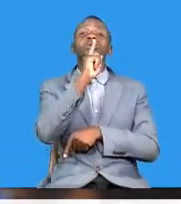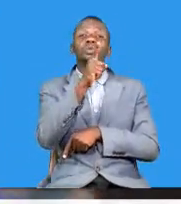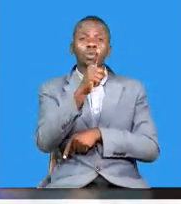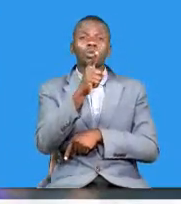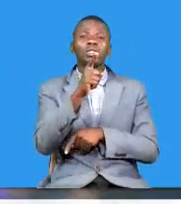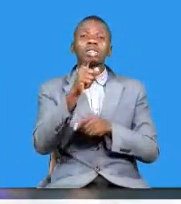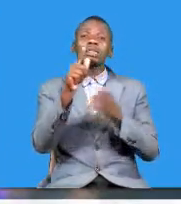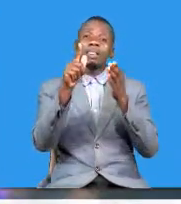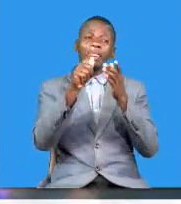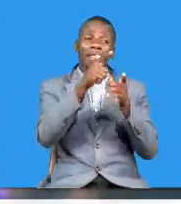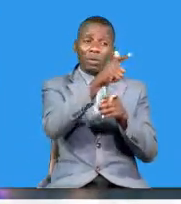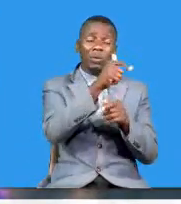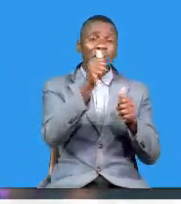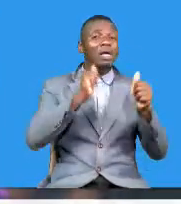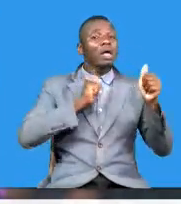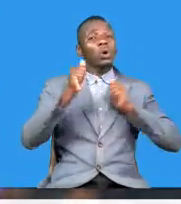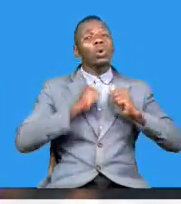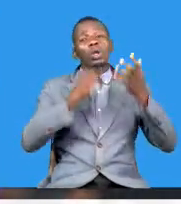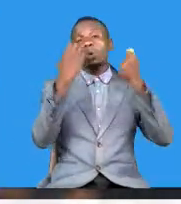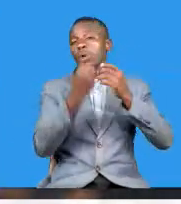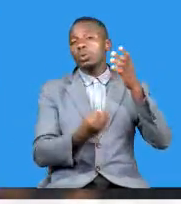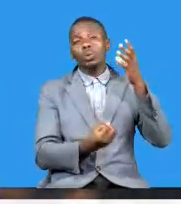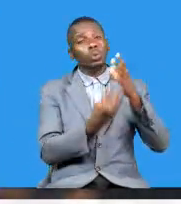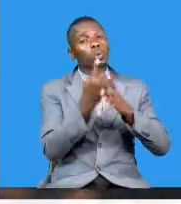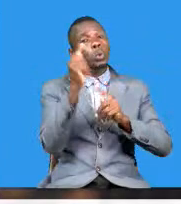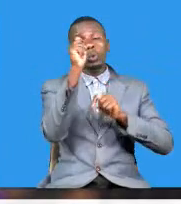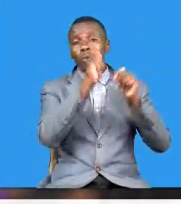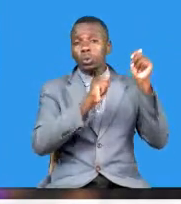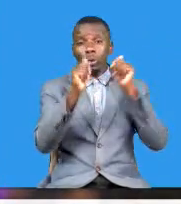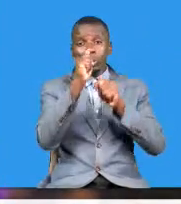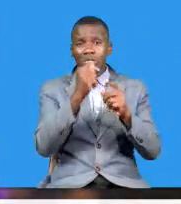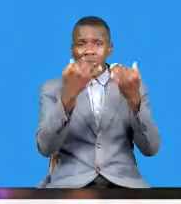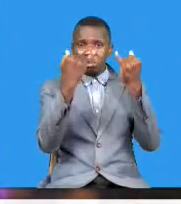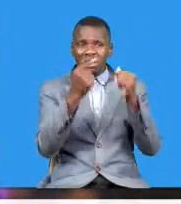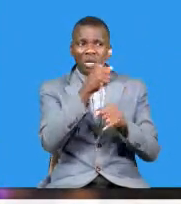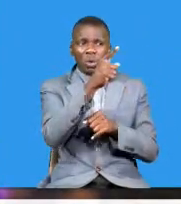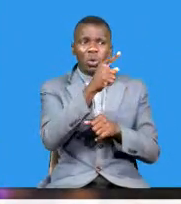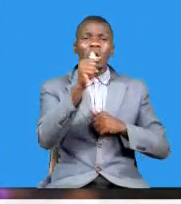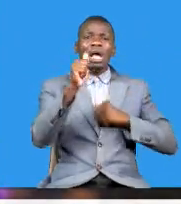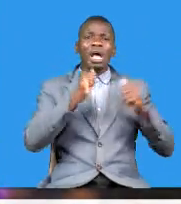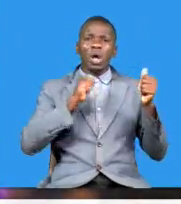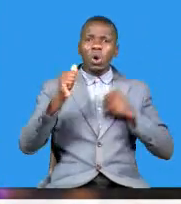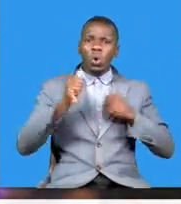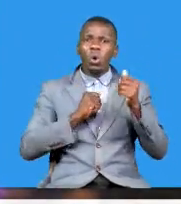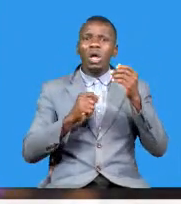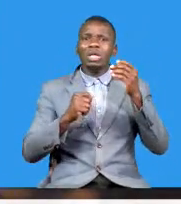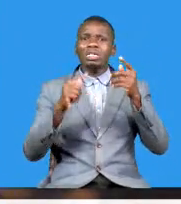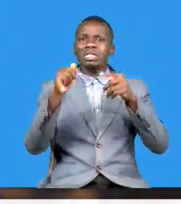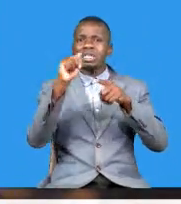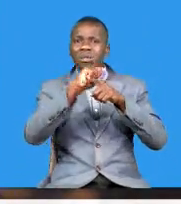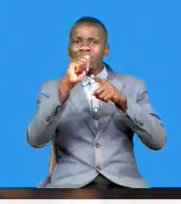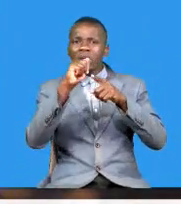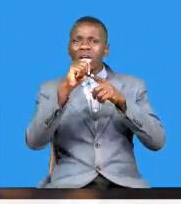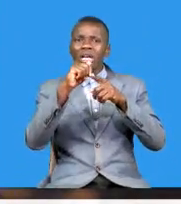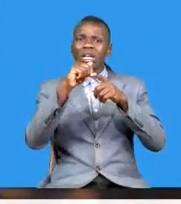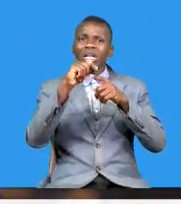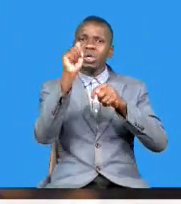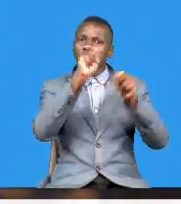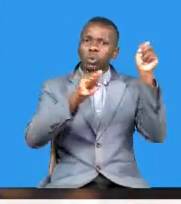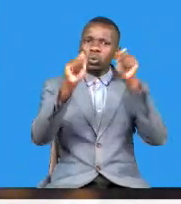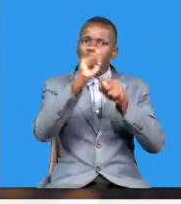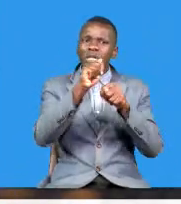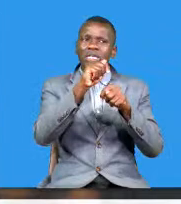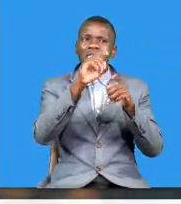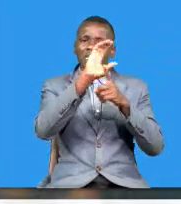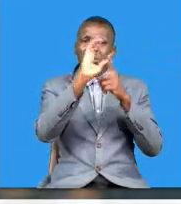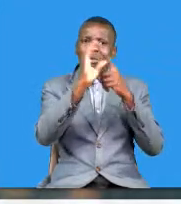its tourism sector. Meanwhile, Angolan Tourism and Culture Minister Felipe Zau said Angola